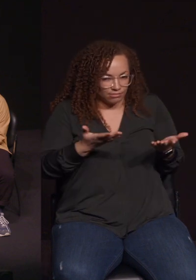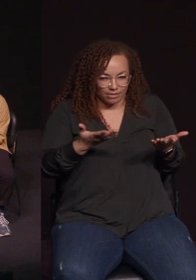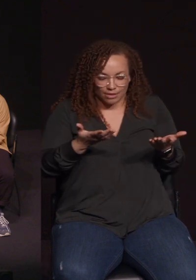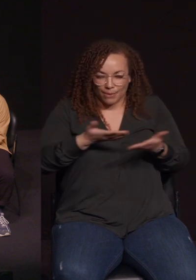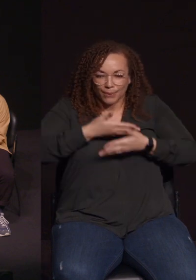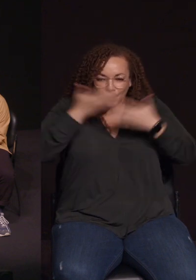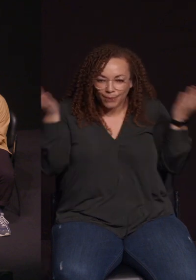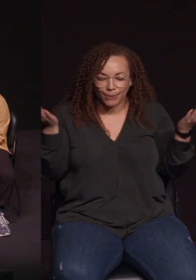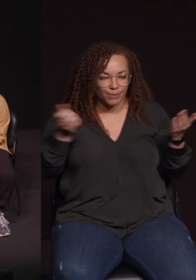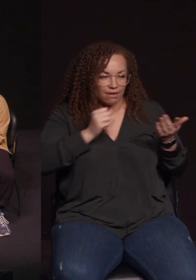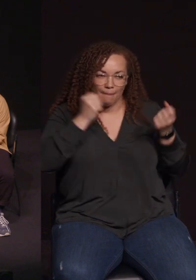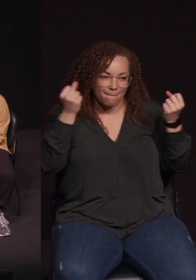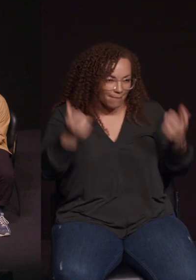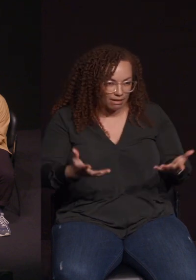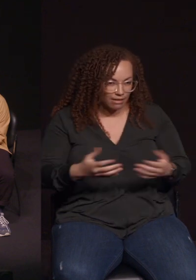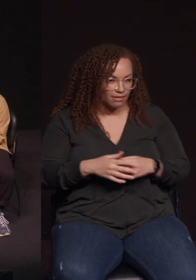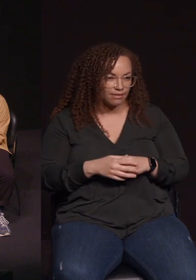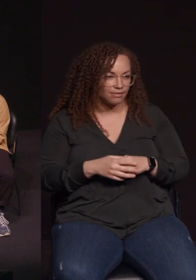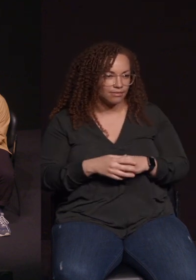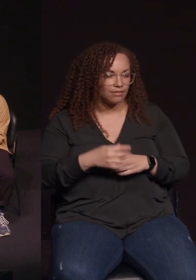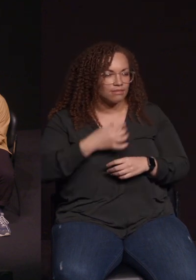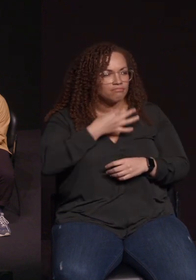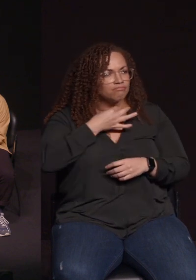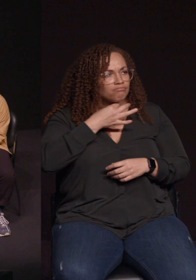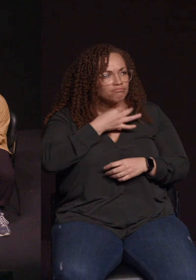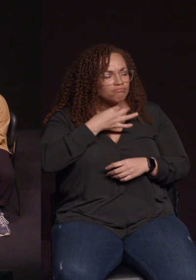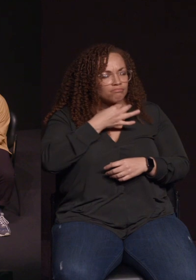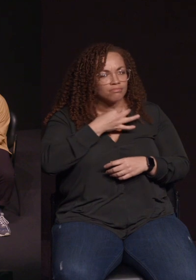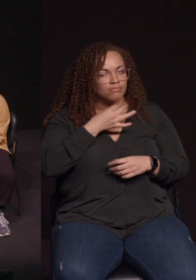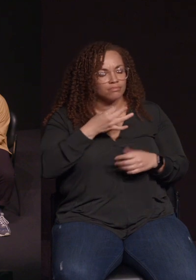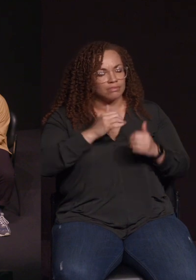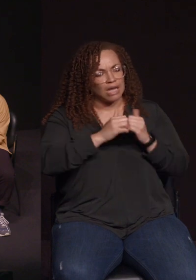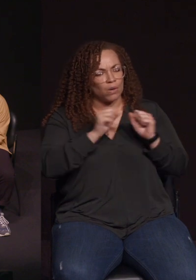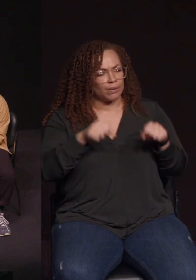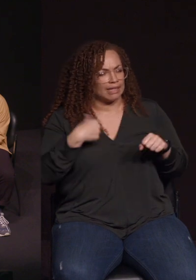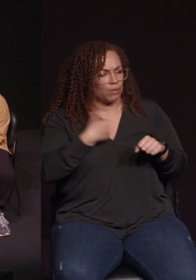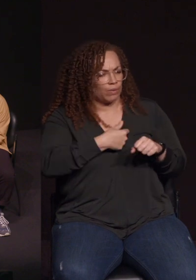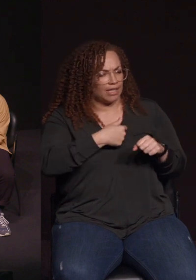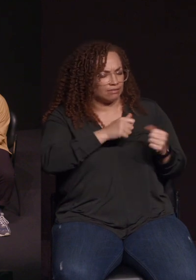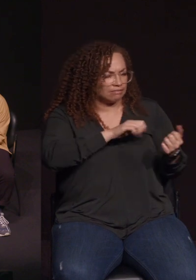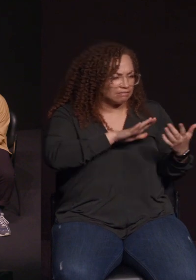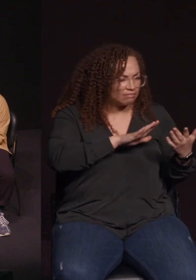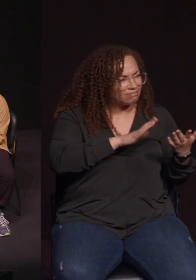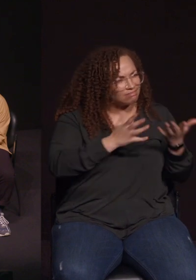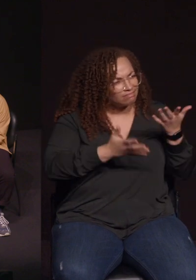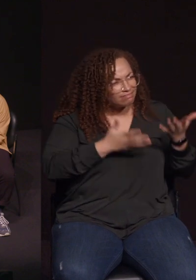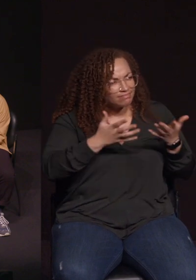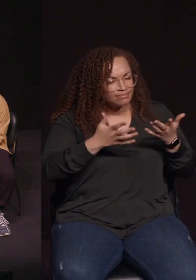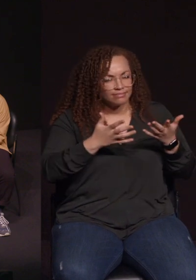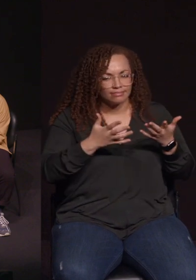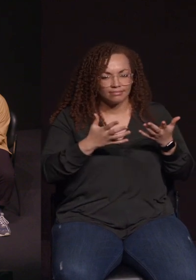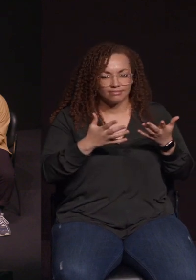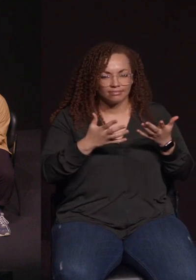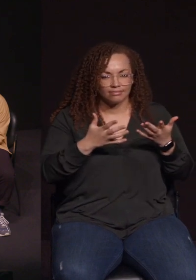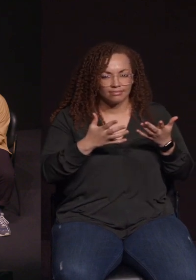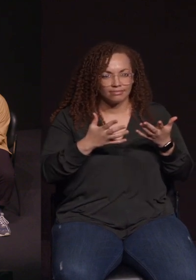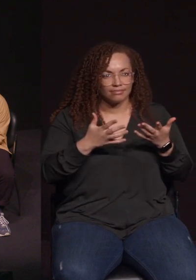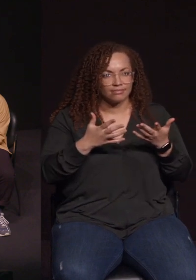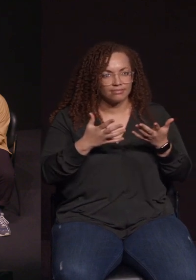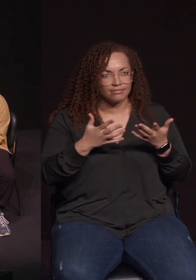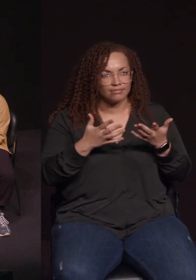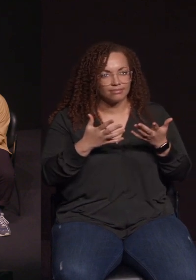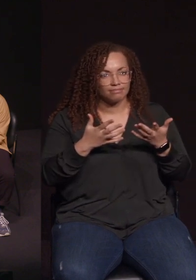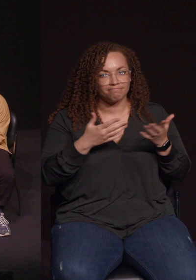And so I'm wondering, not necessarily how can we address that, but for you to speak to us, right? This is a